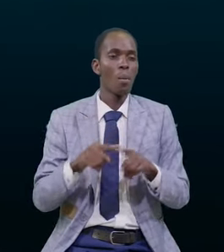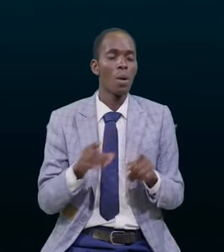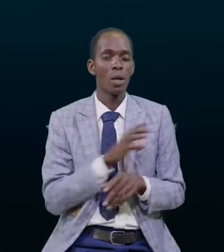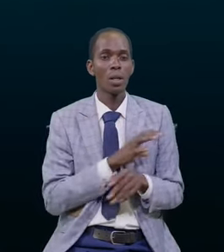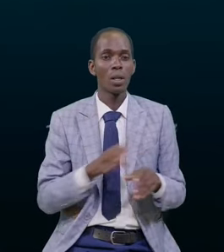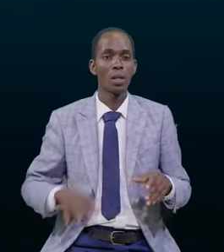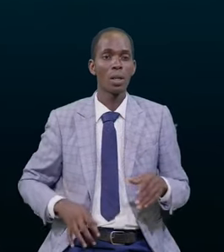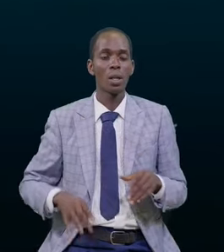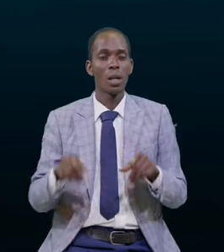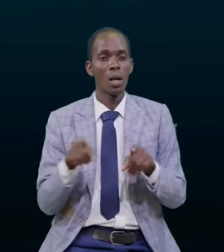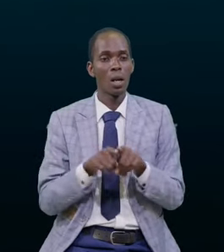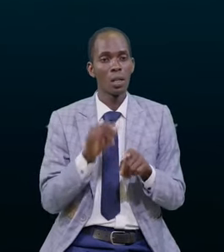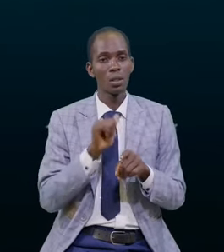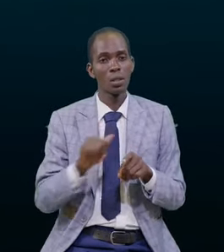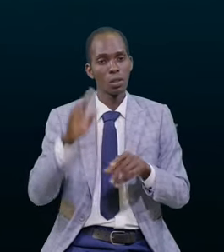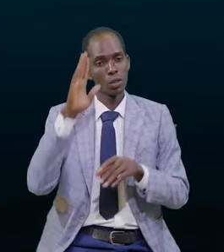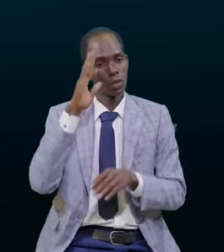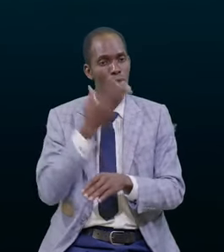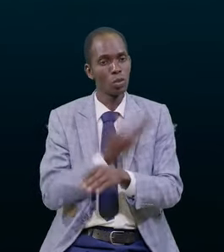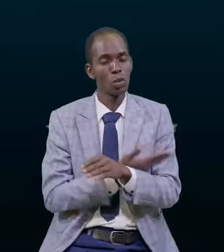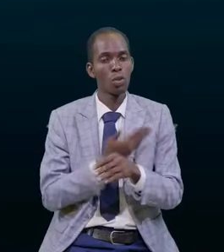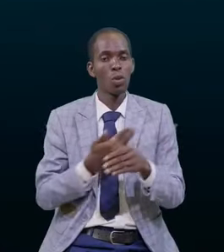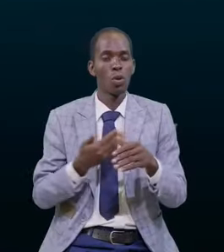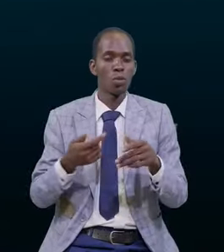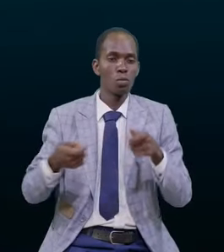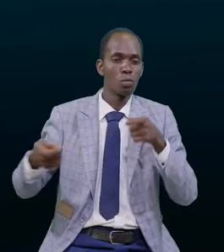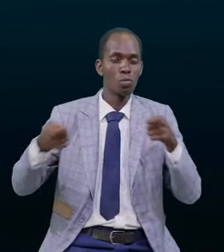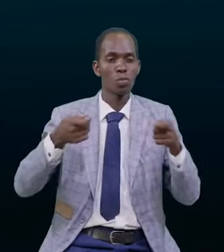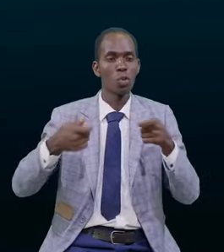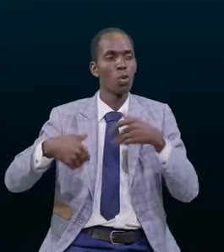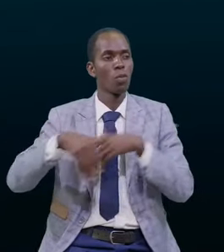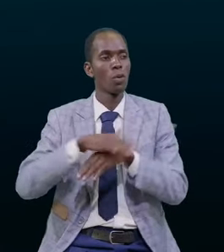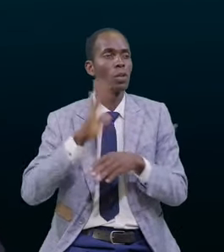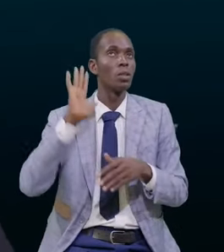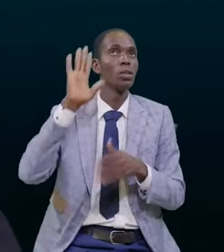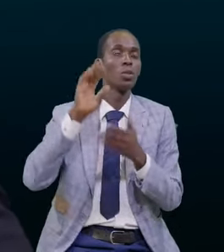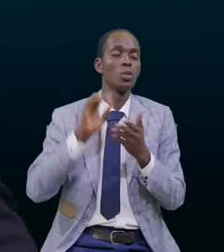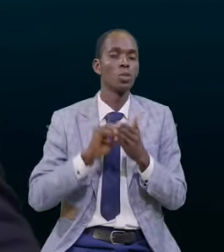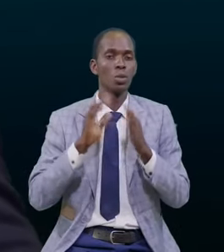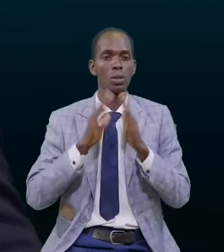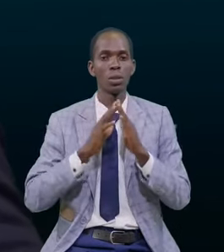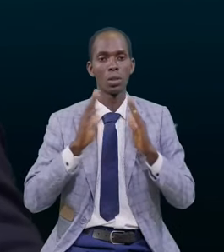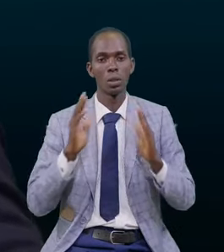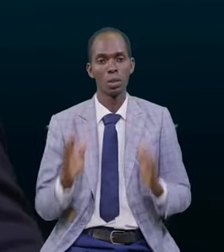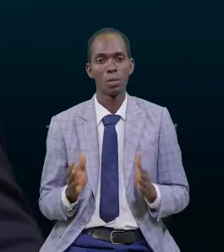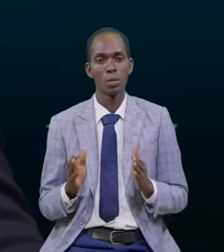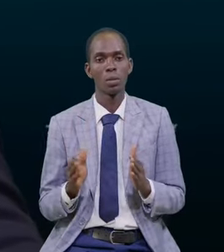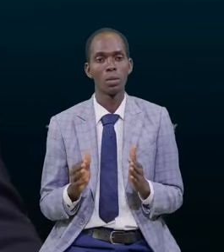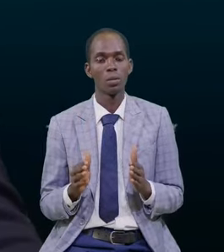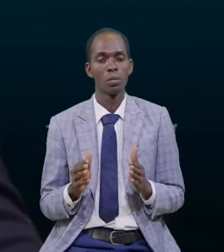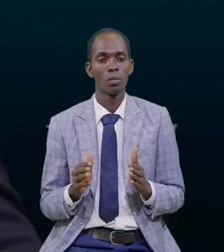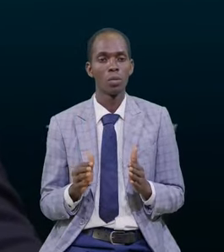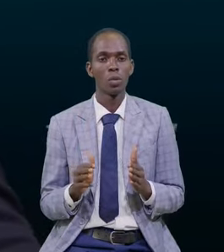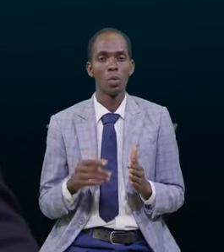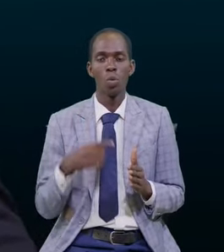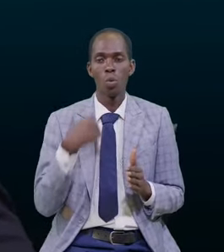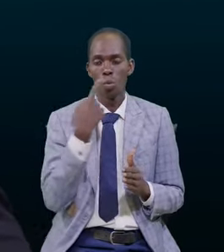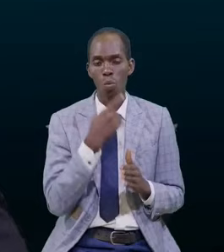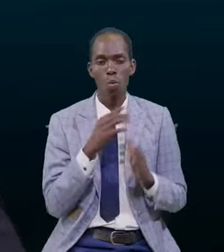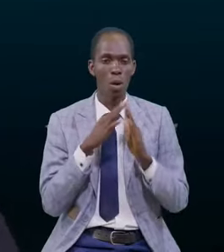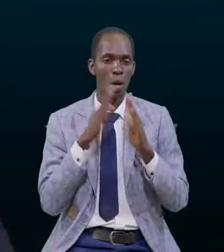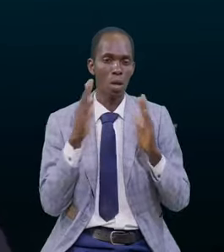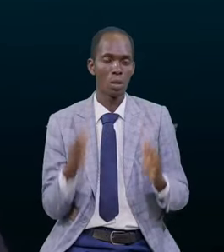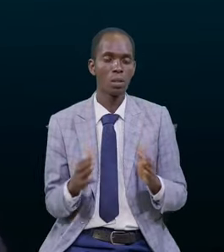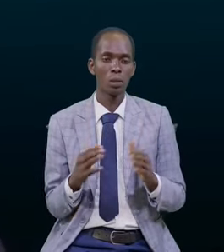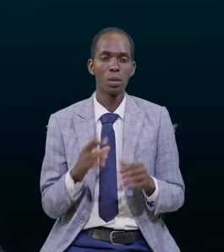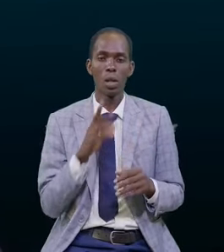that's the superiority as a son over his own Moses as a servant and now says whose house are we If